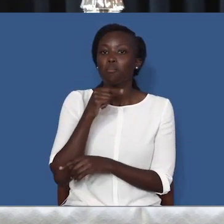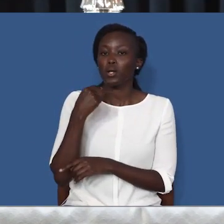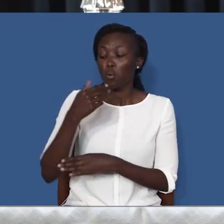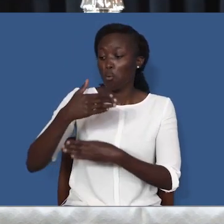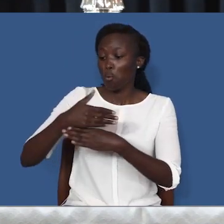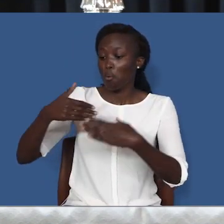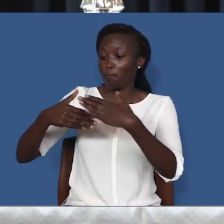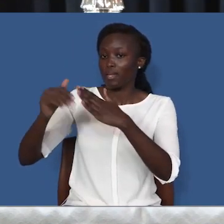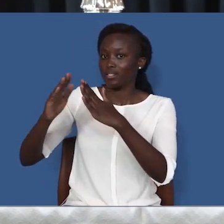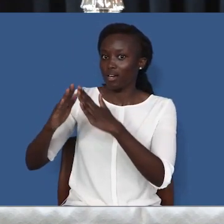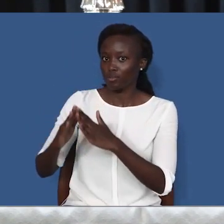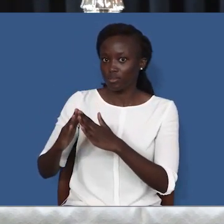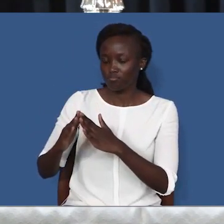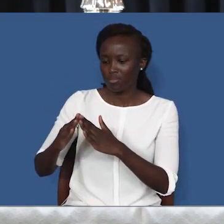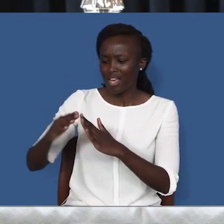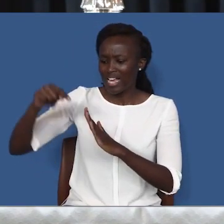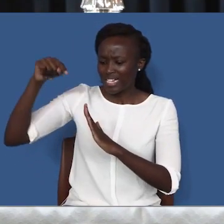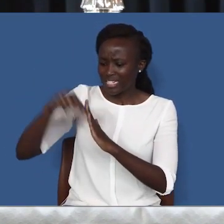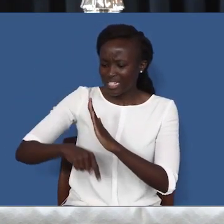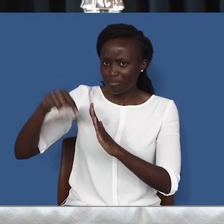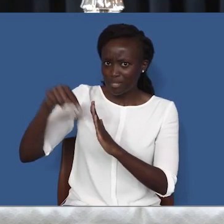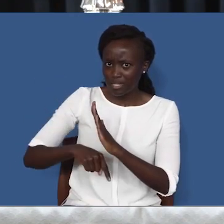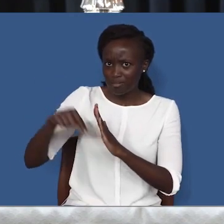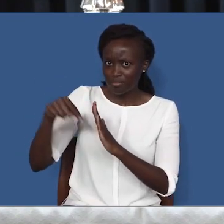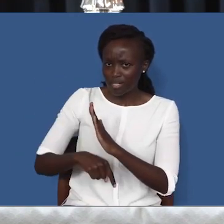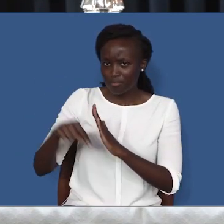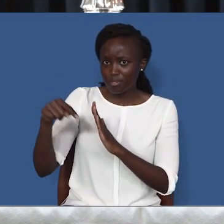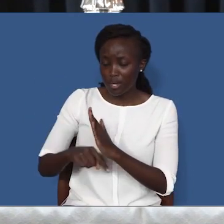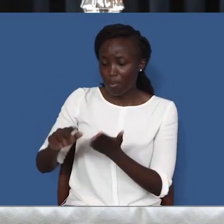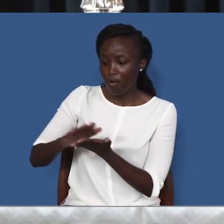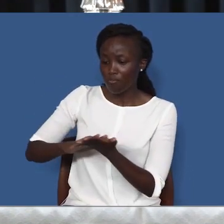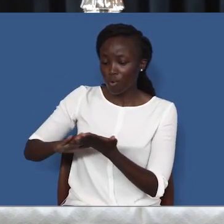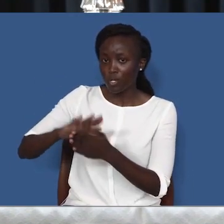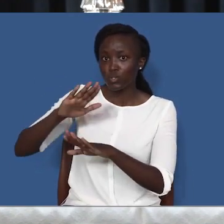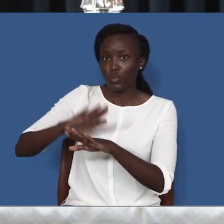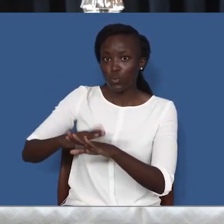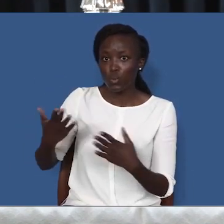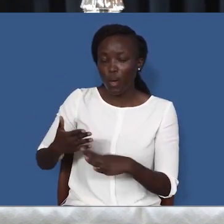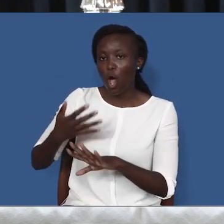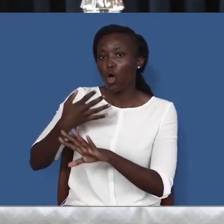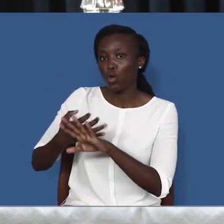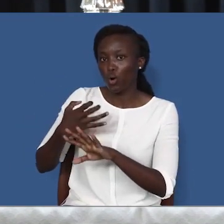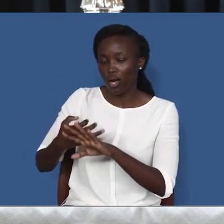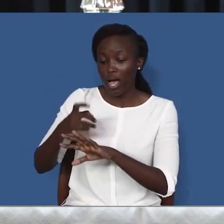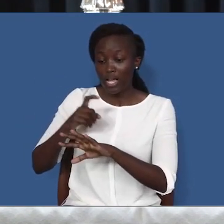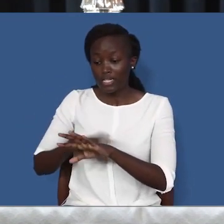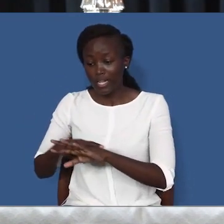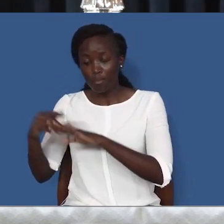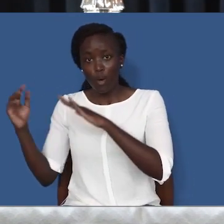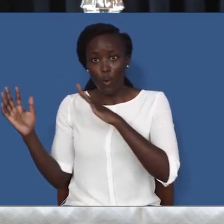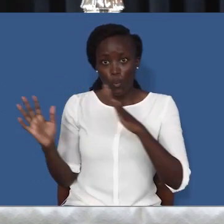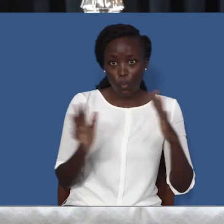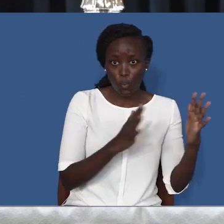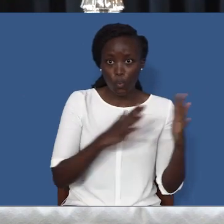house who dug down deep and laid the foundation on a rock. When the flood came and the